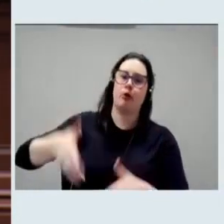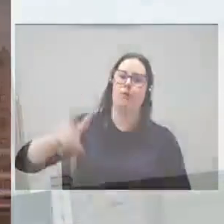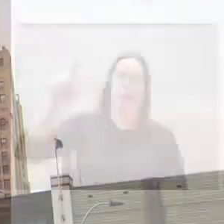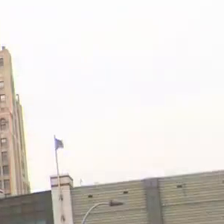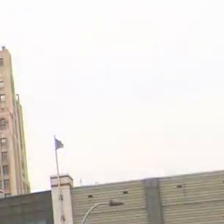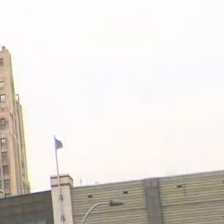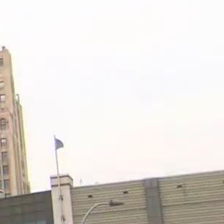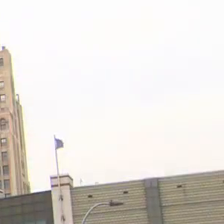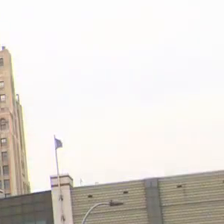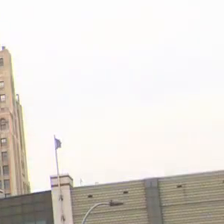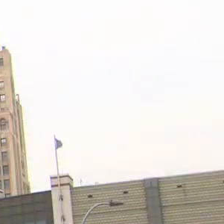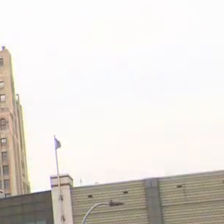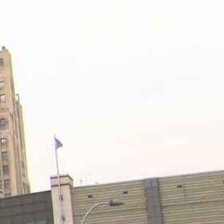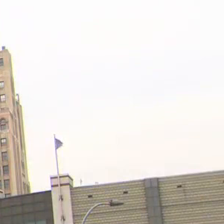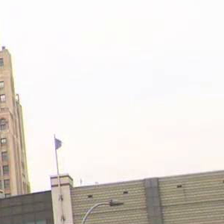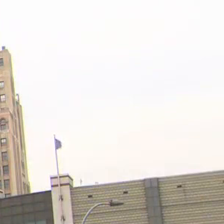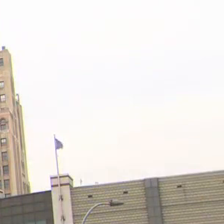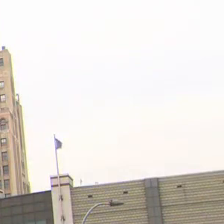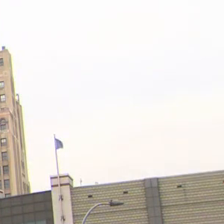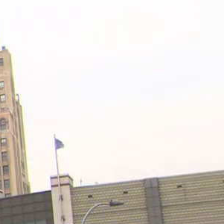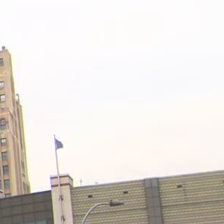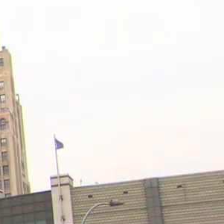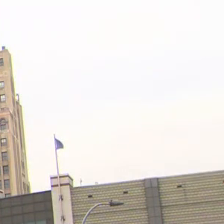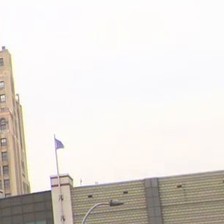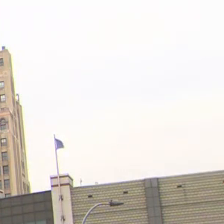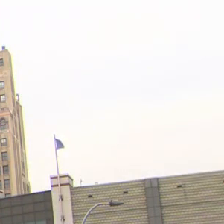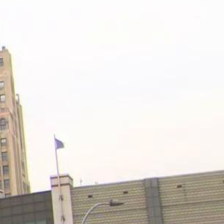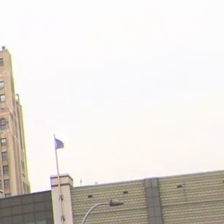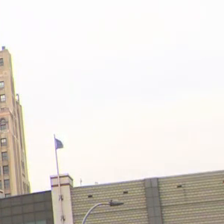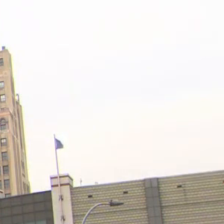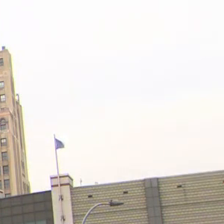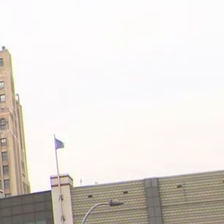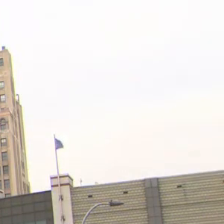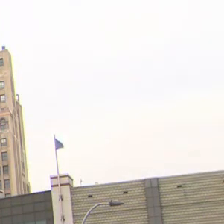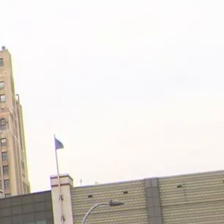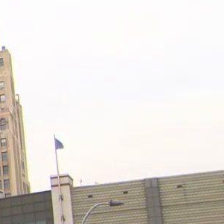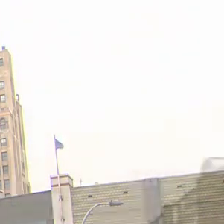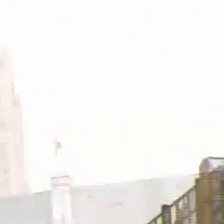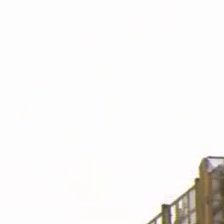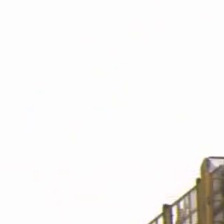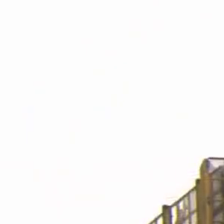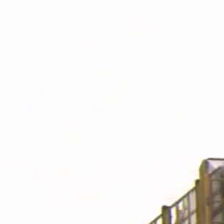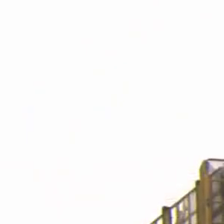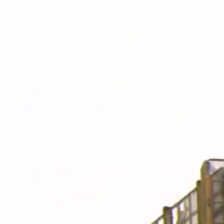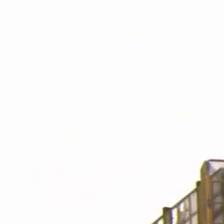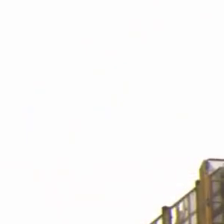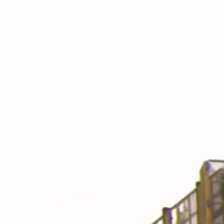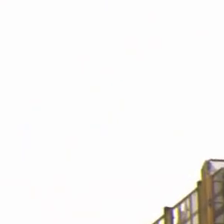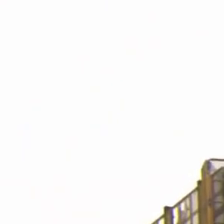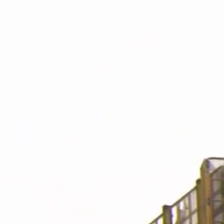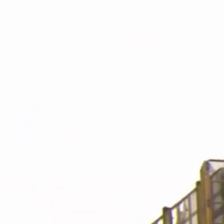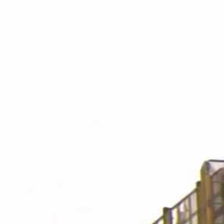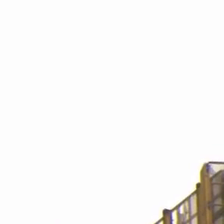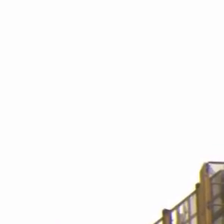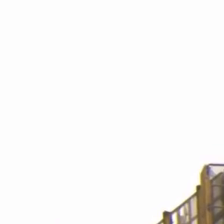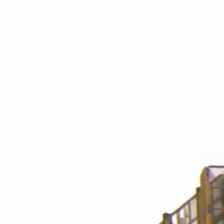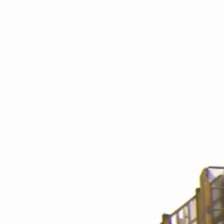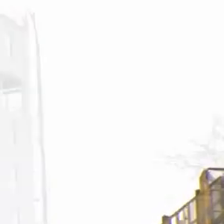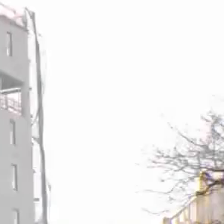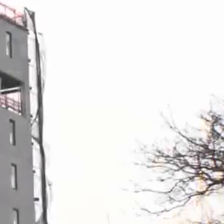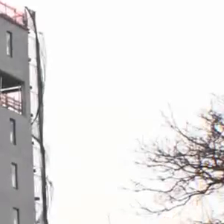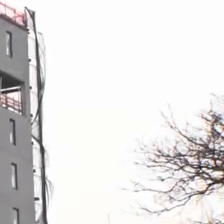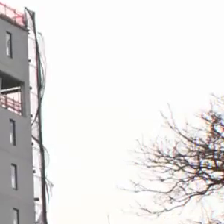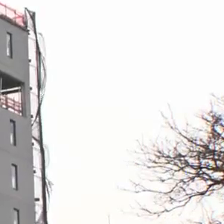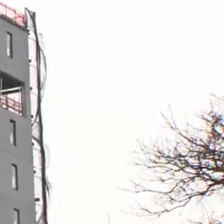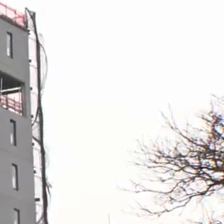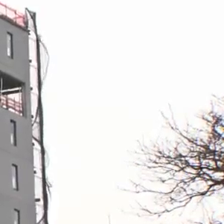human right. The governor is proposing creating 800,000 units of housing during the next decade by building around transit hubs, converting old